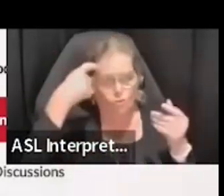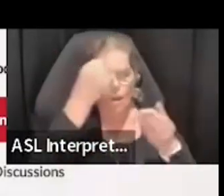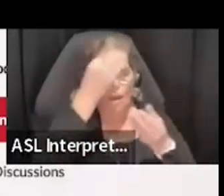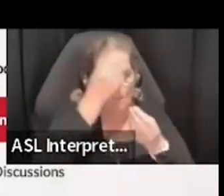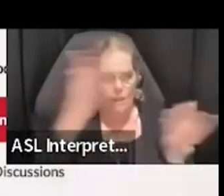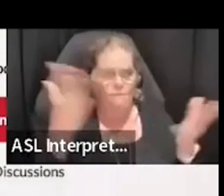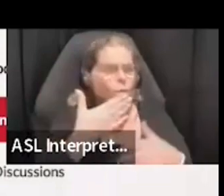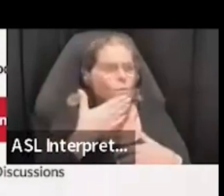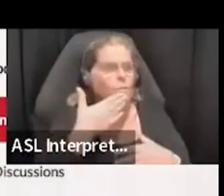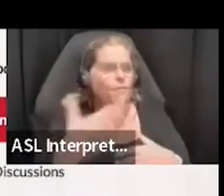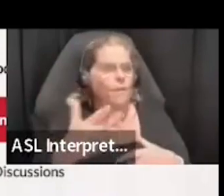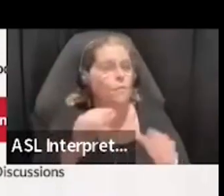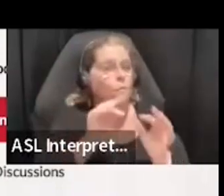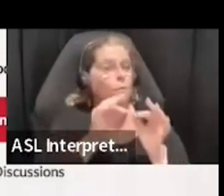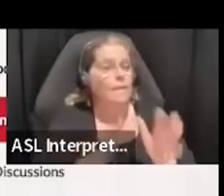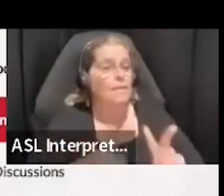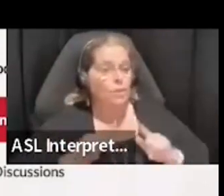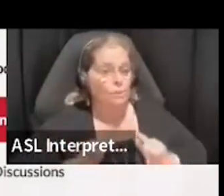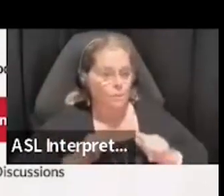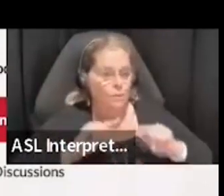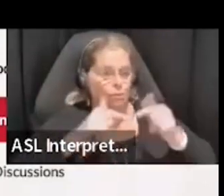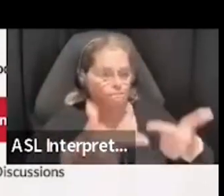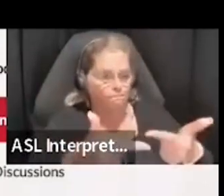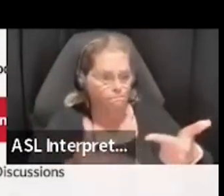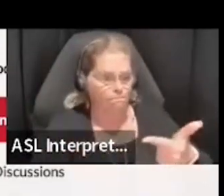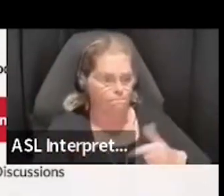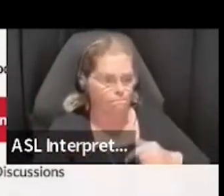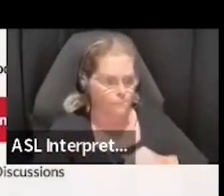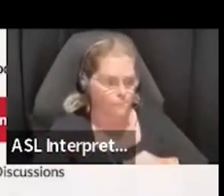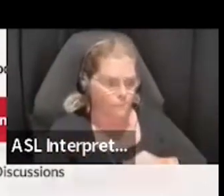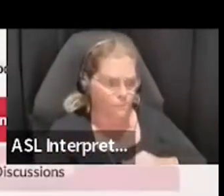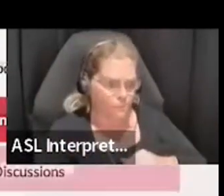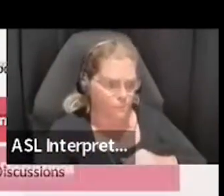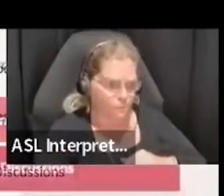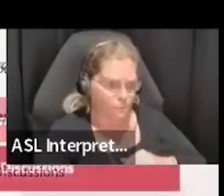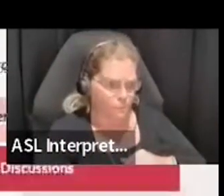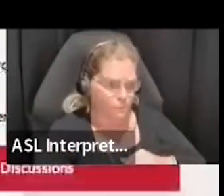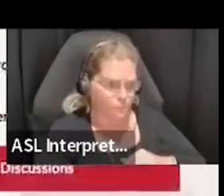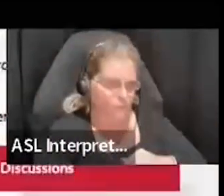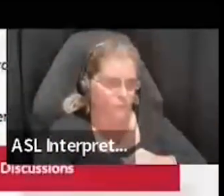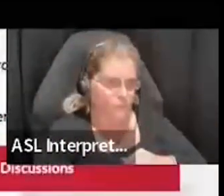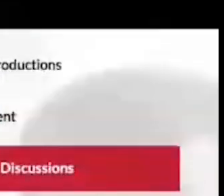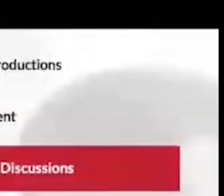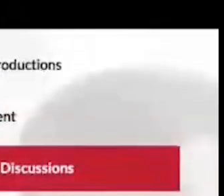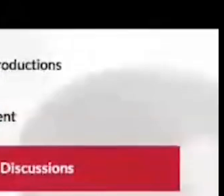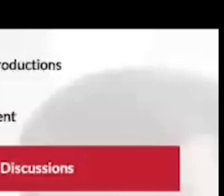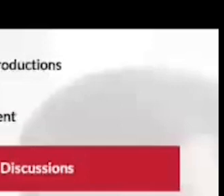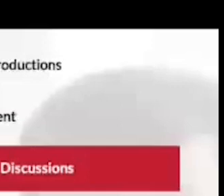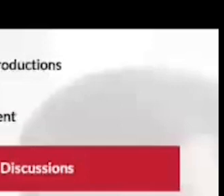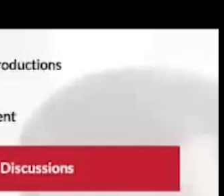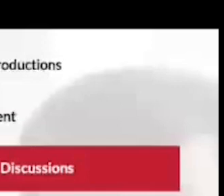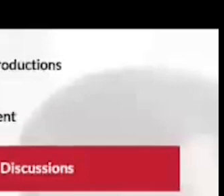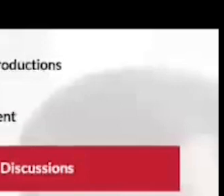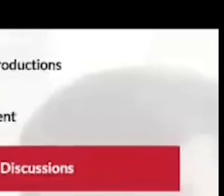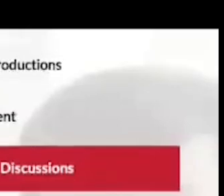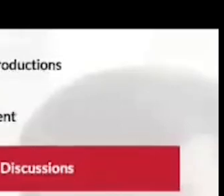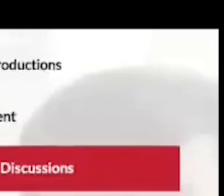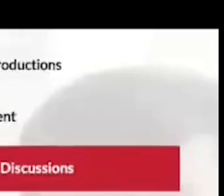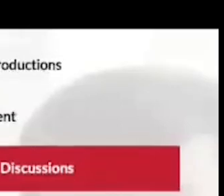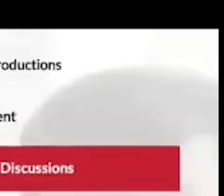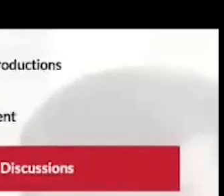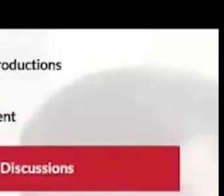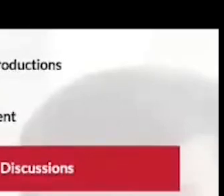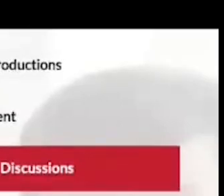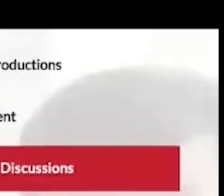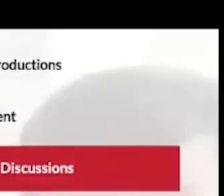you. Thank you. At this time, our next item is the ARC Future Discussions with